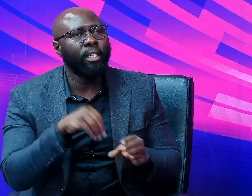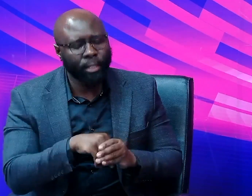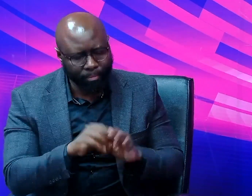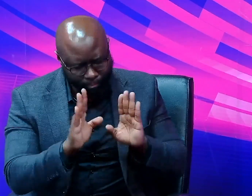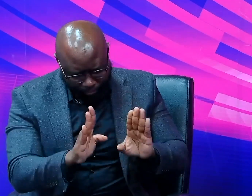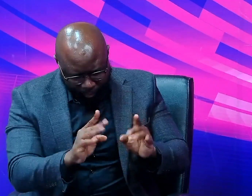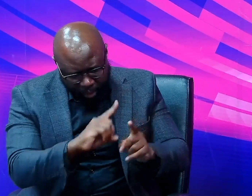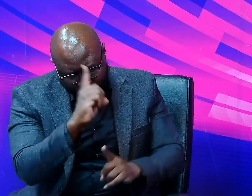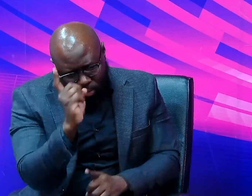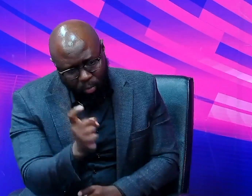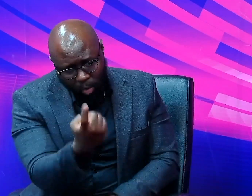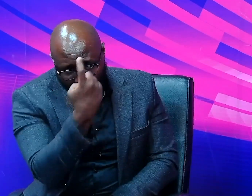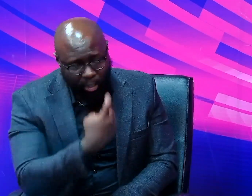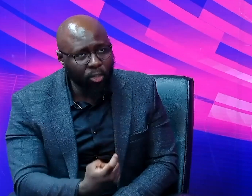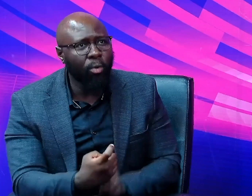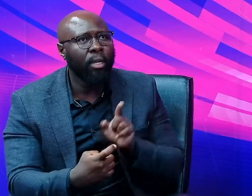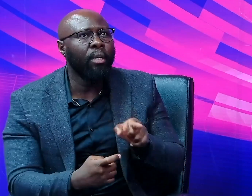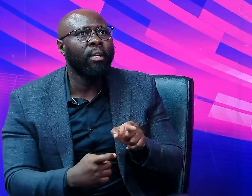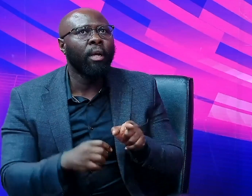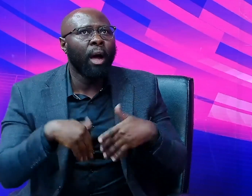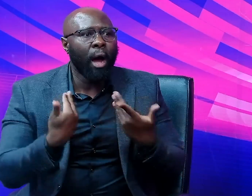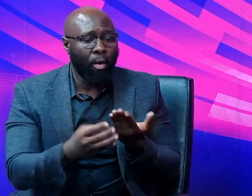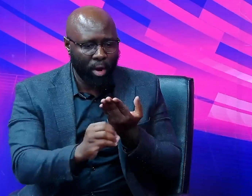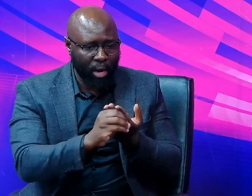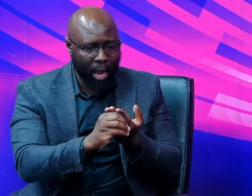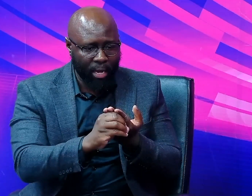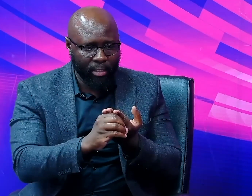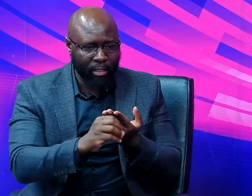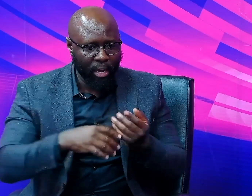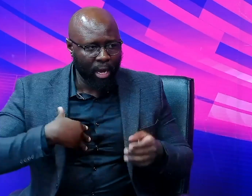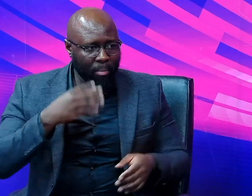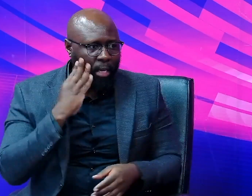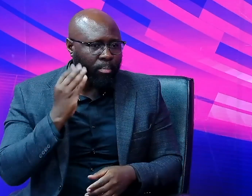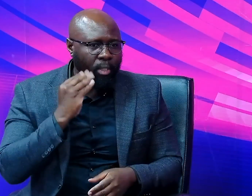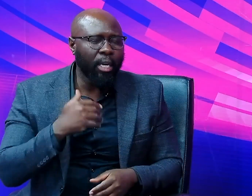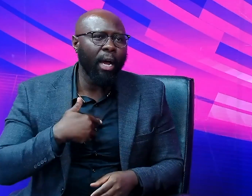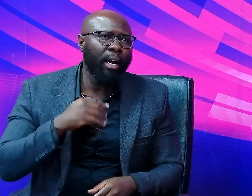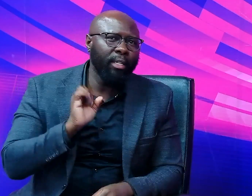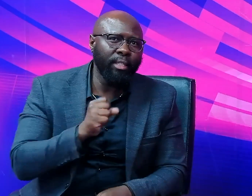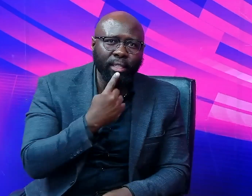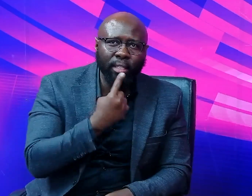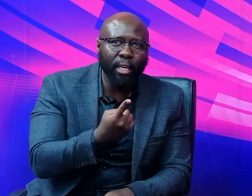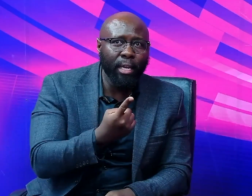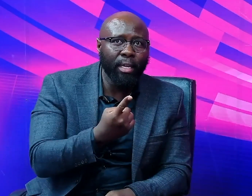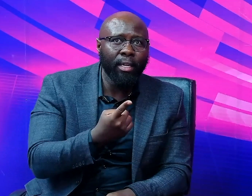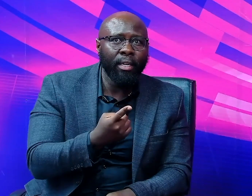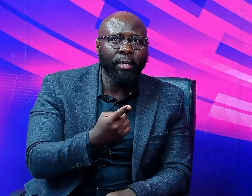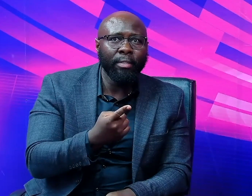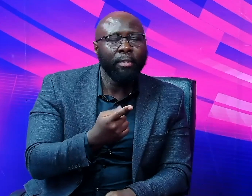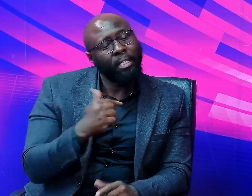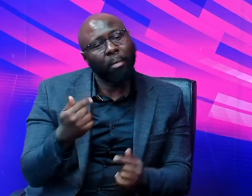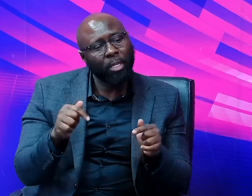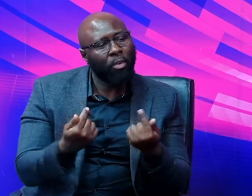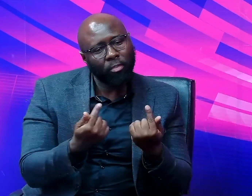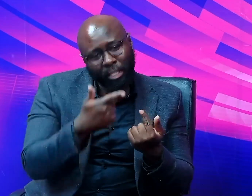a lot in. Now, to your question, how Light for the World, or my experience at Light for the World, I would